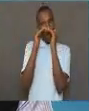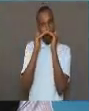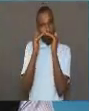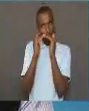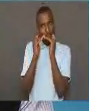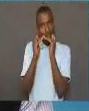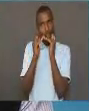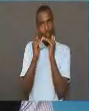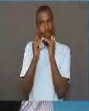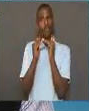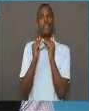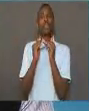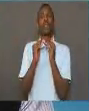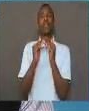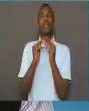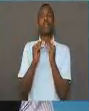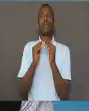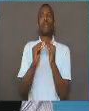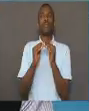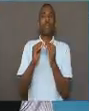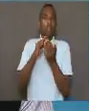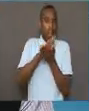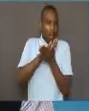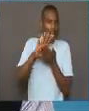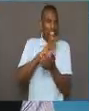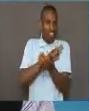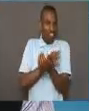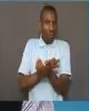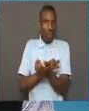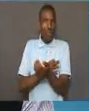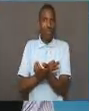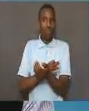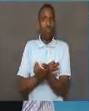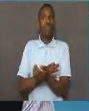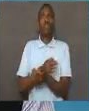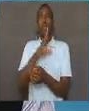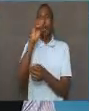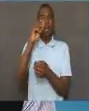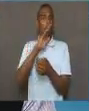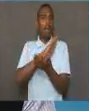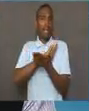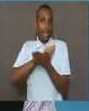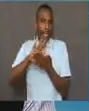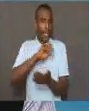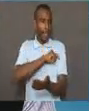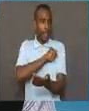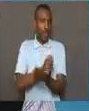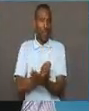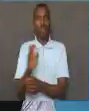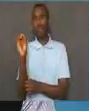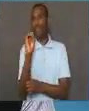equilibrium results from a net force and net torque of